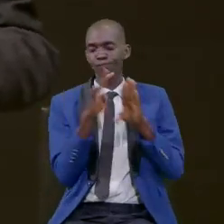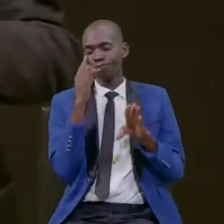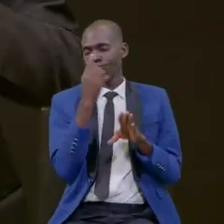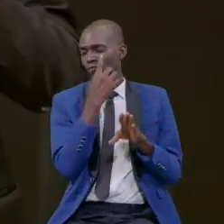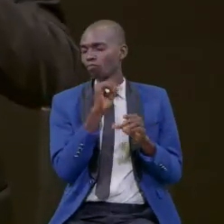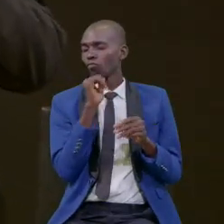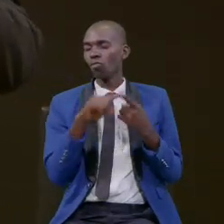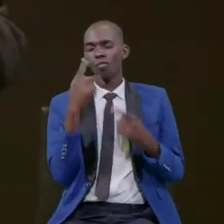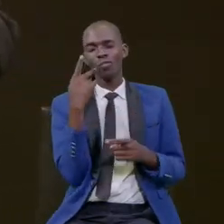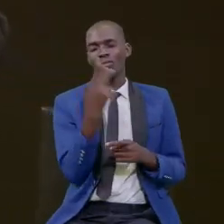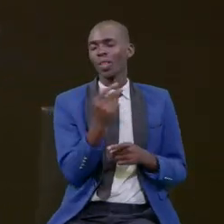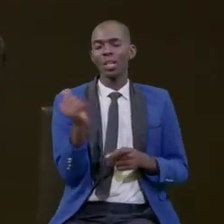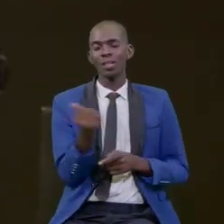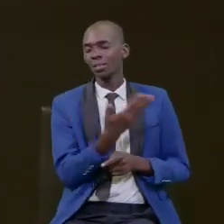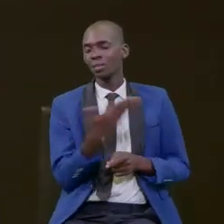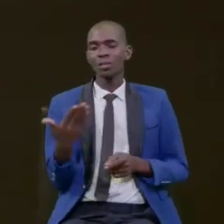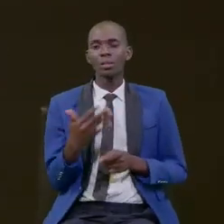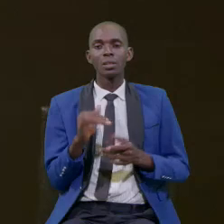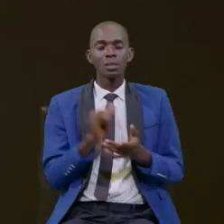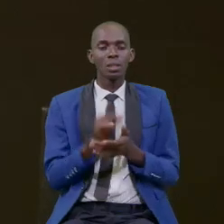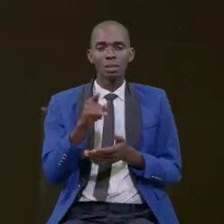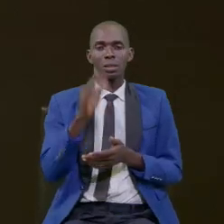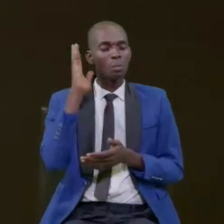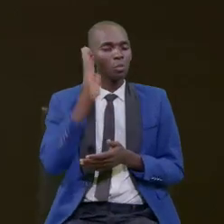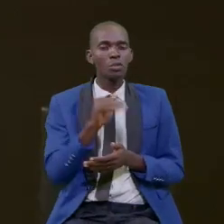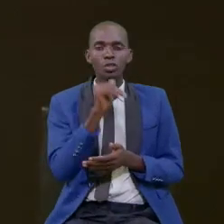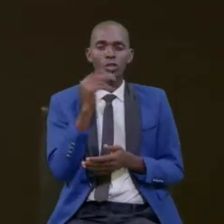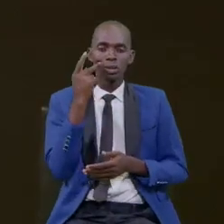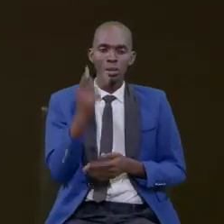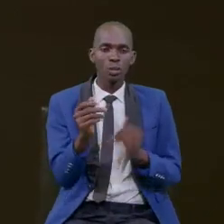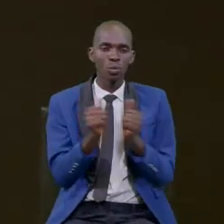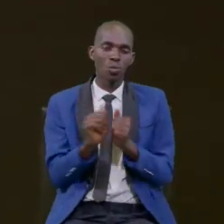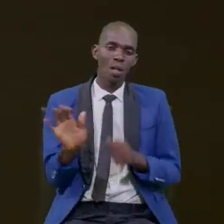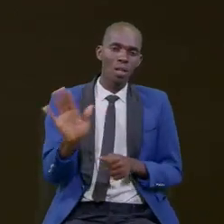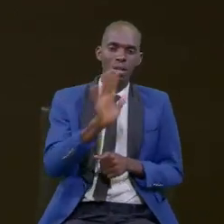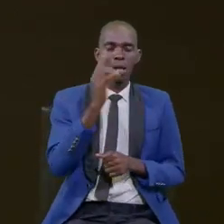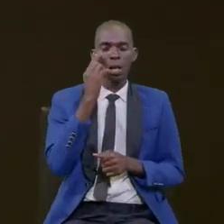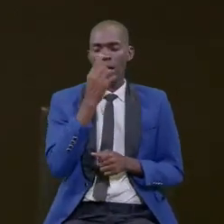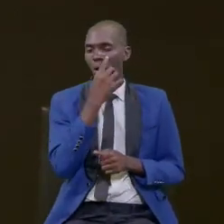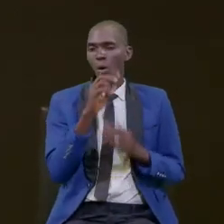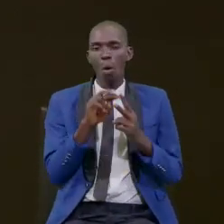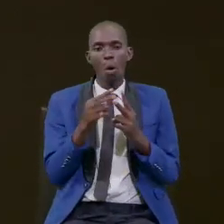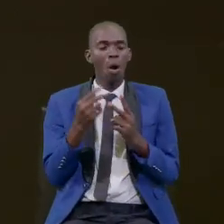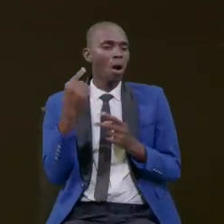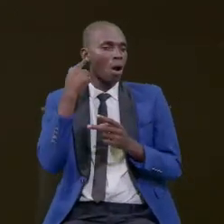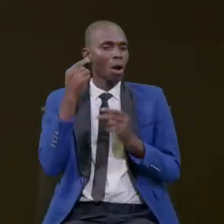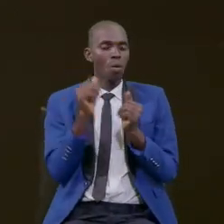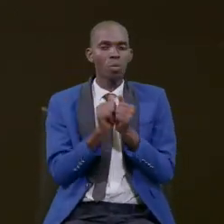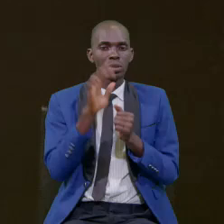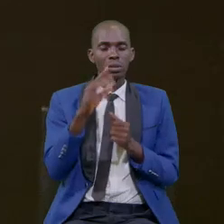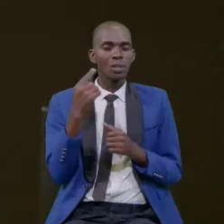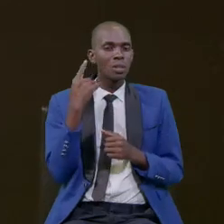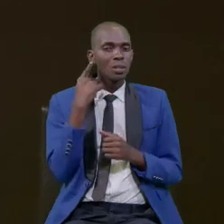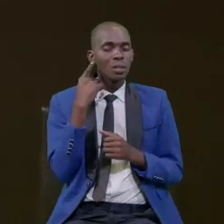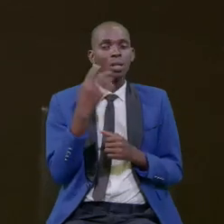they should see with their eyes and hear with their ears and